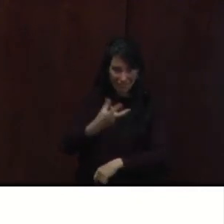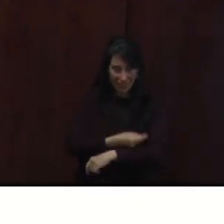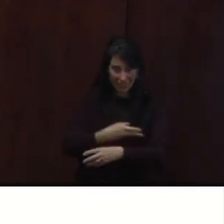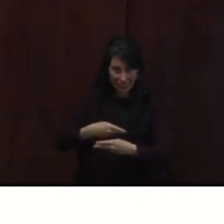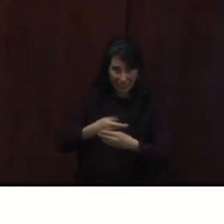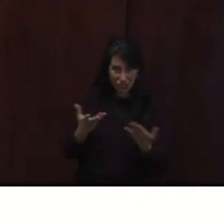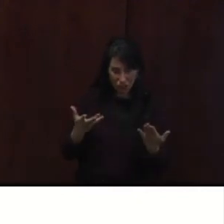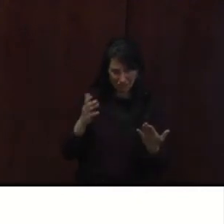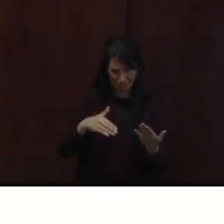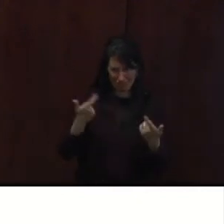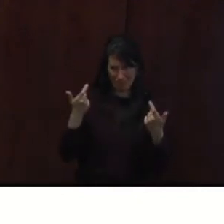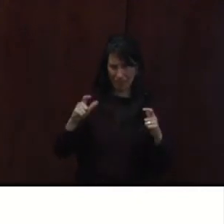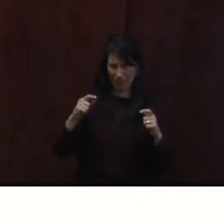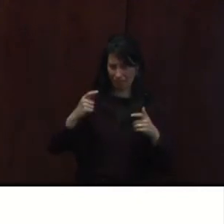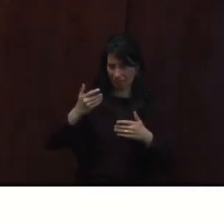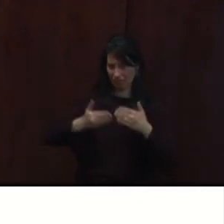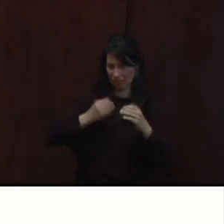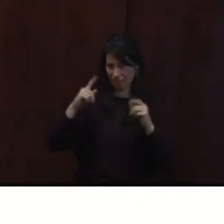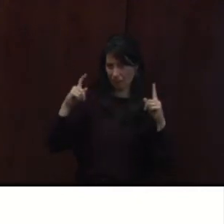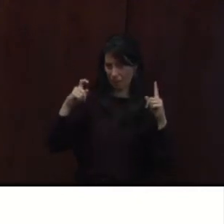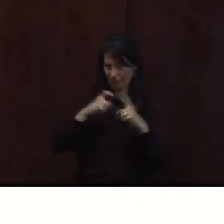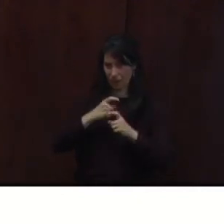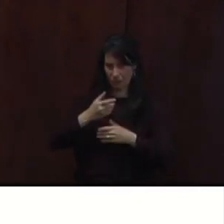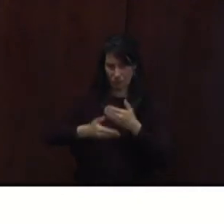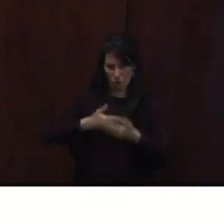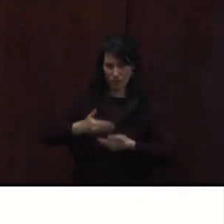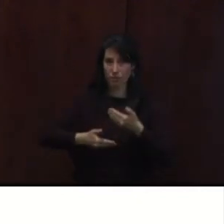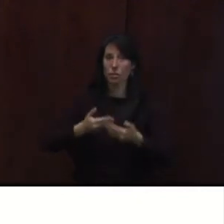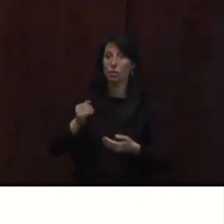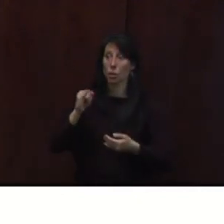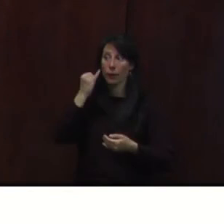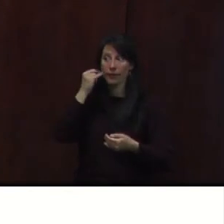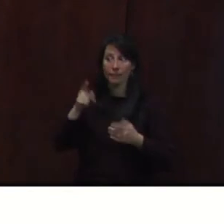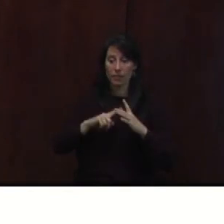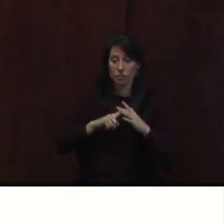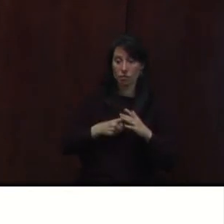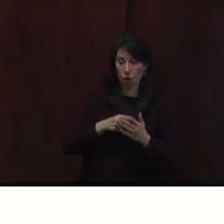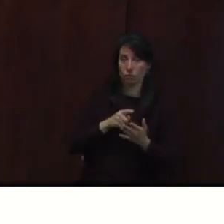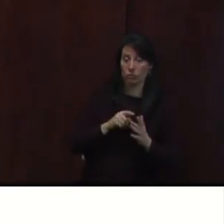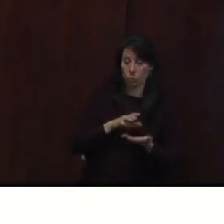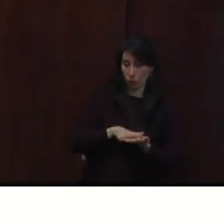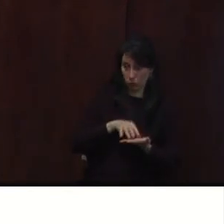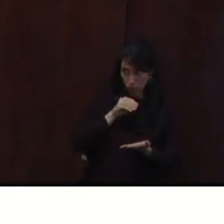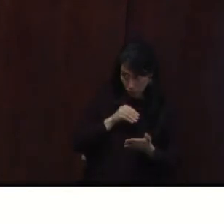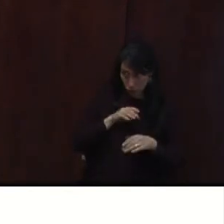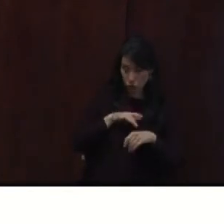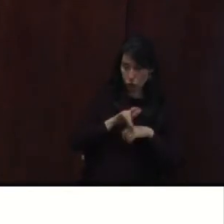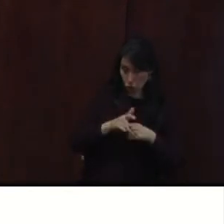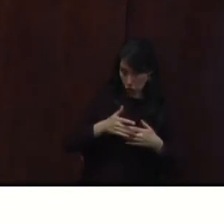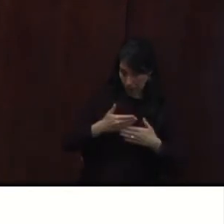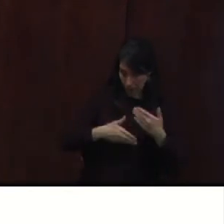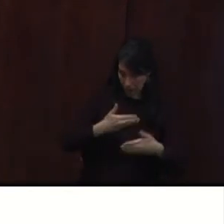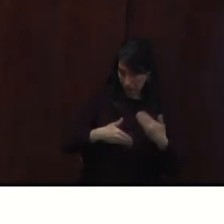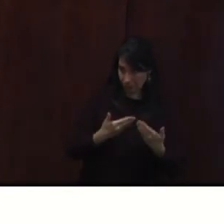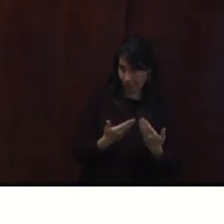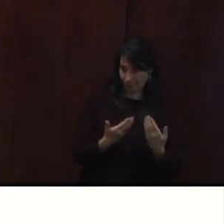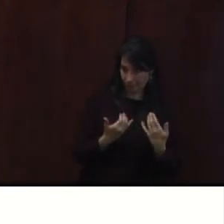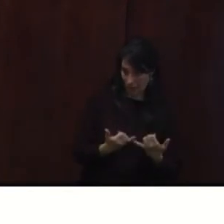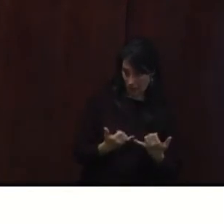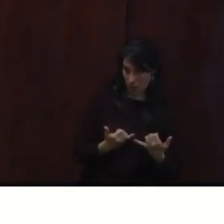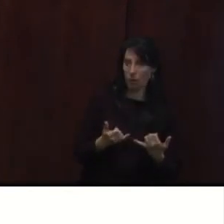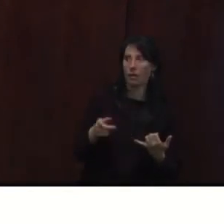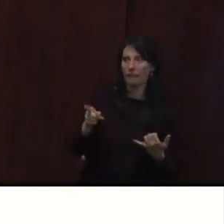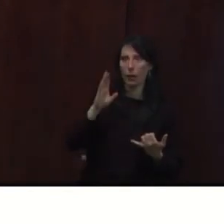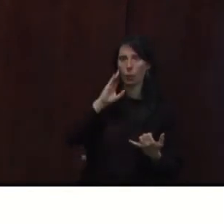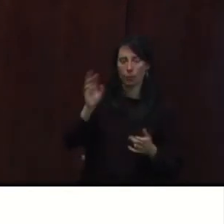them early, it gives them time to learn the process, train their staff, and go through their own process improvement. And then we can verify as we pass